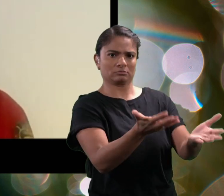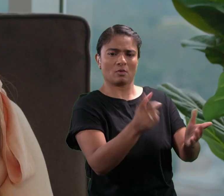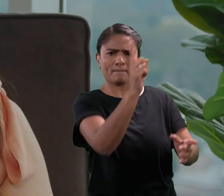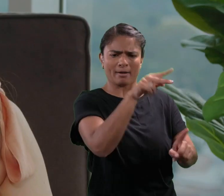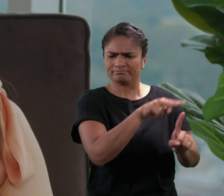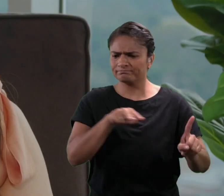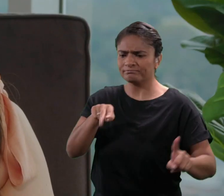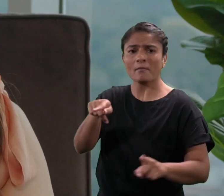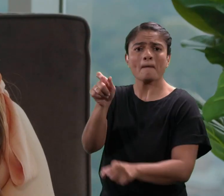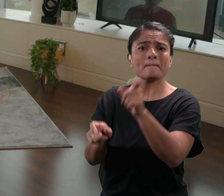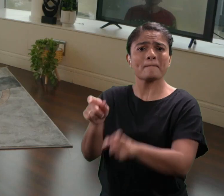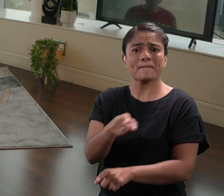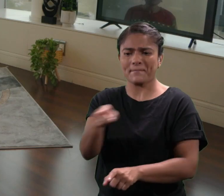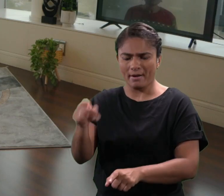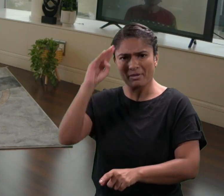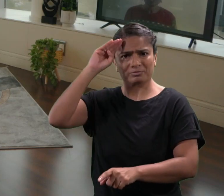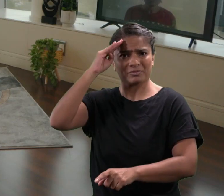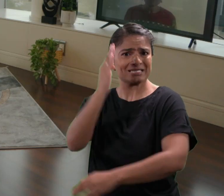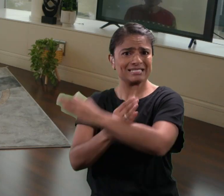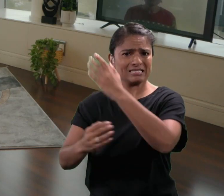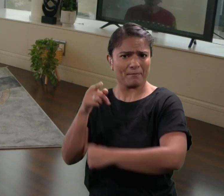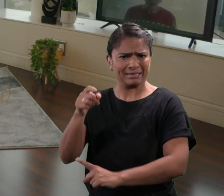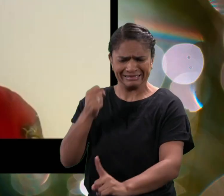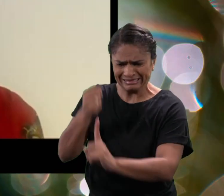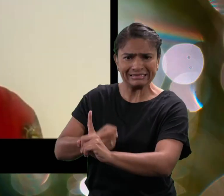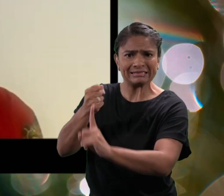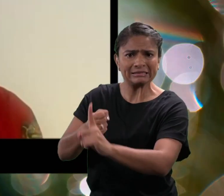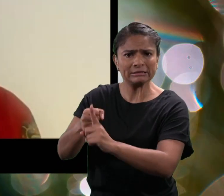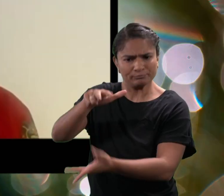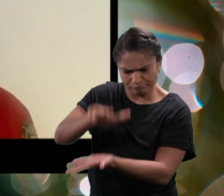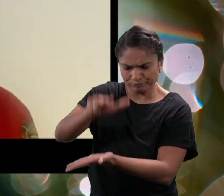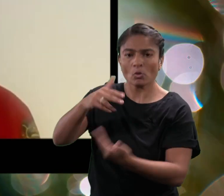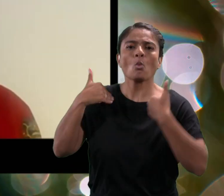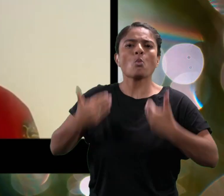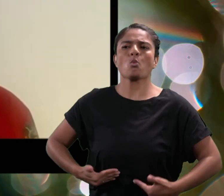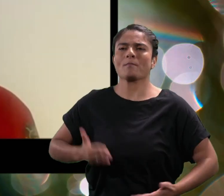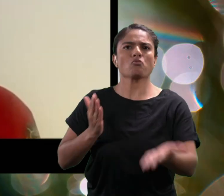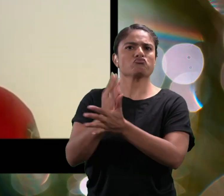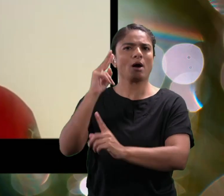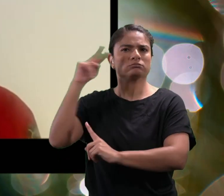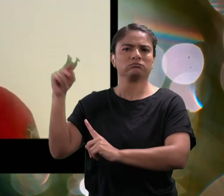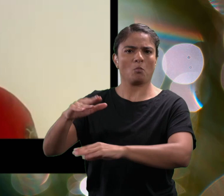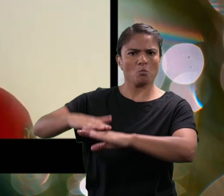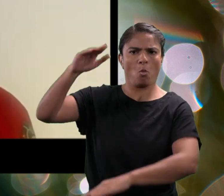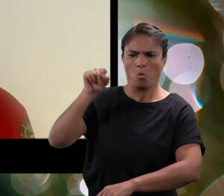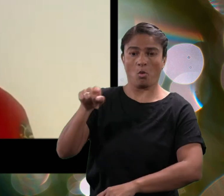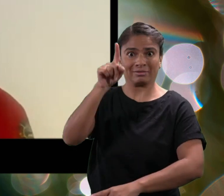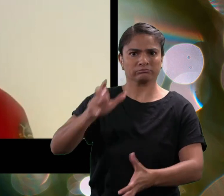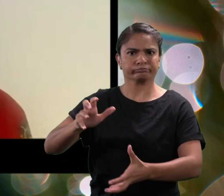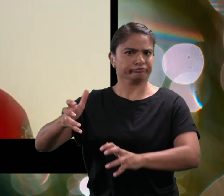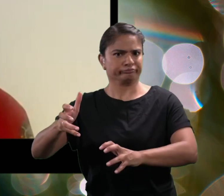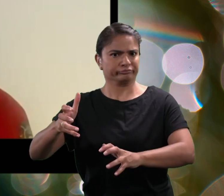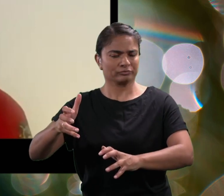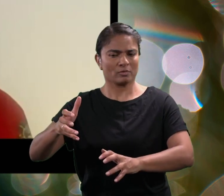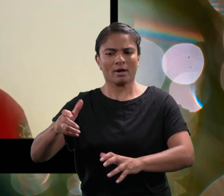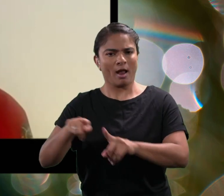society. But when you look at people who work with intellectual disabilities, because they're adopting a human rights perspective more and more, there is